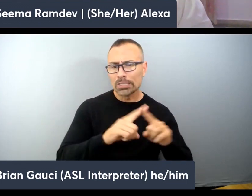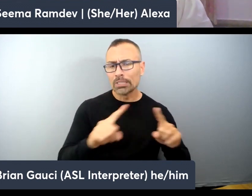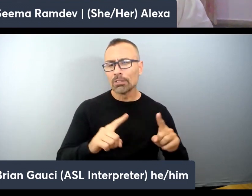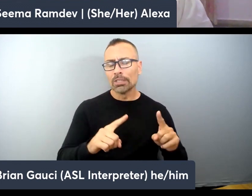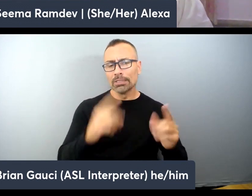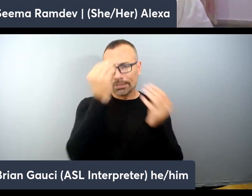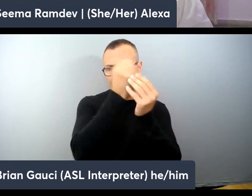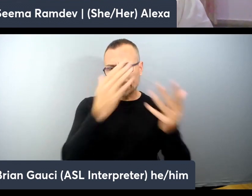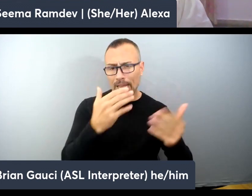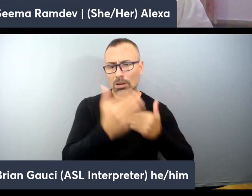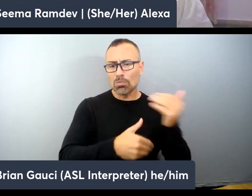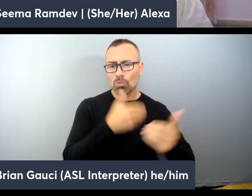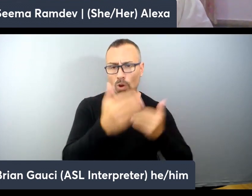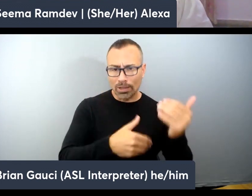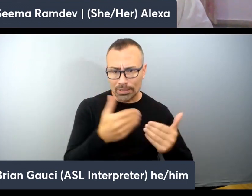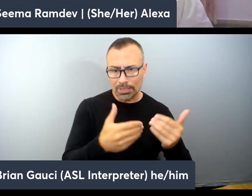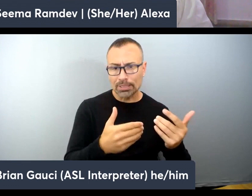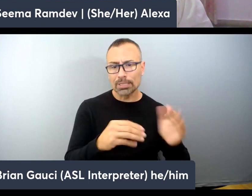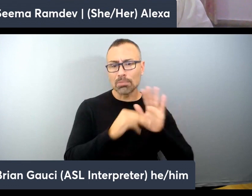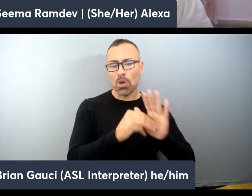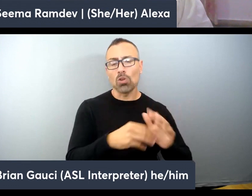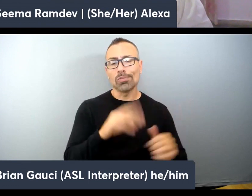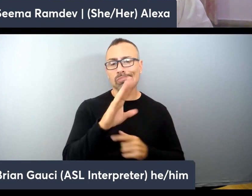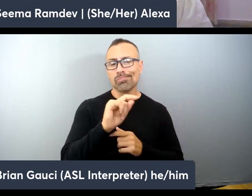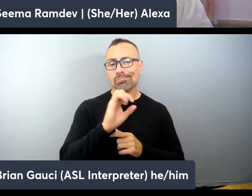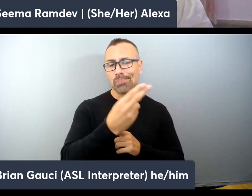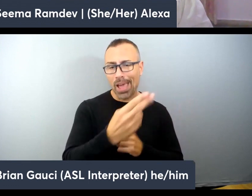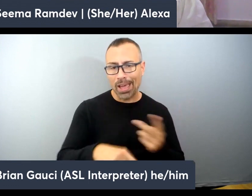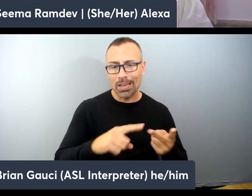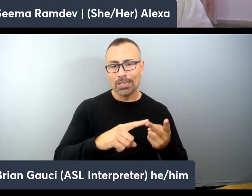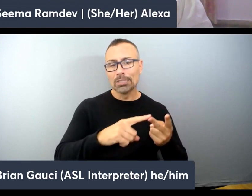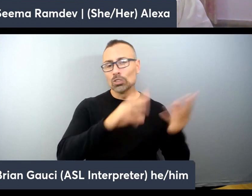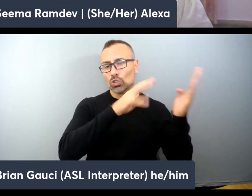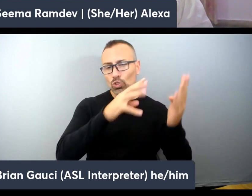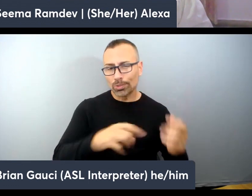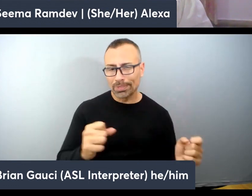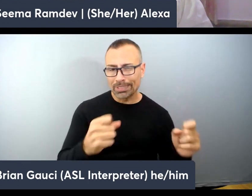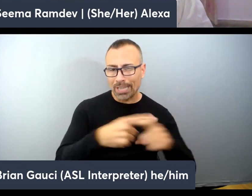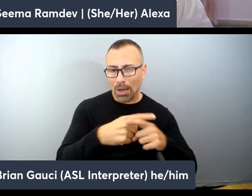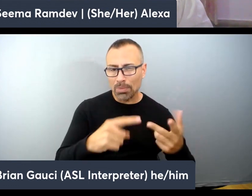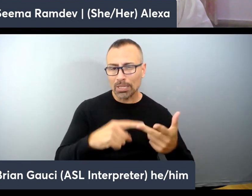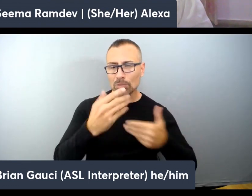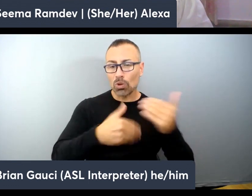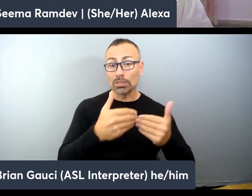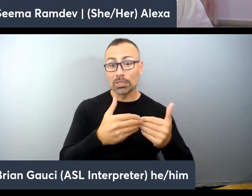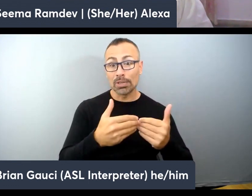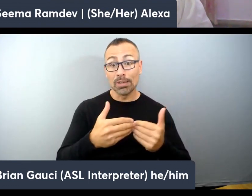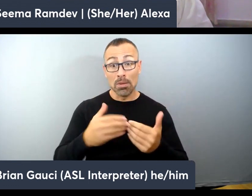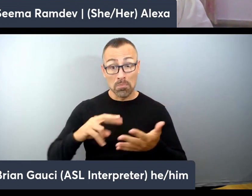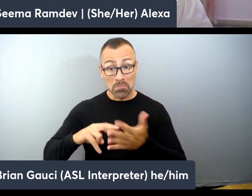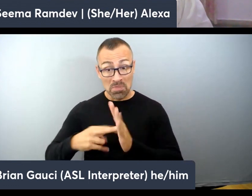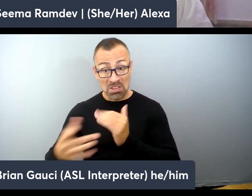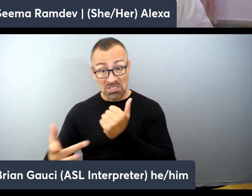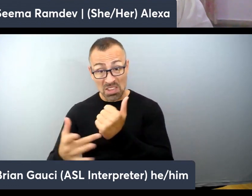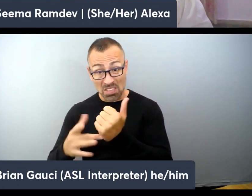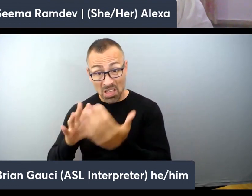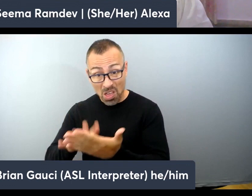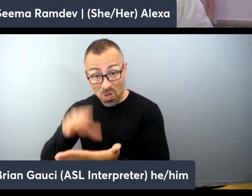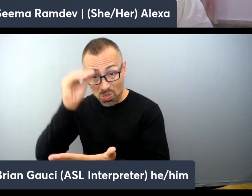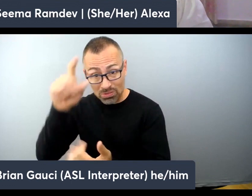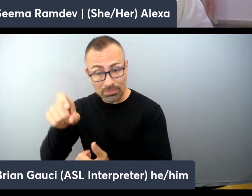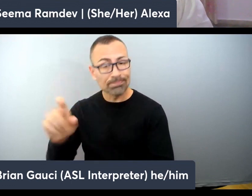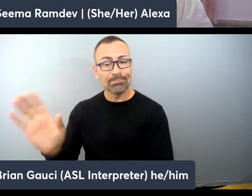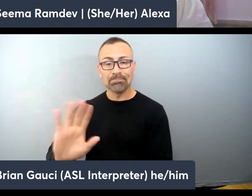batch, streaming, complex event processing, without them having to learn new technology. This allows them to centralize all